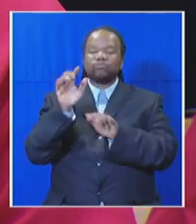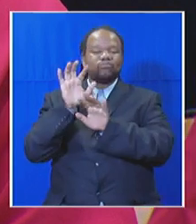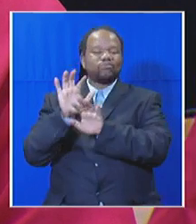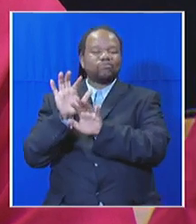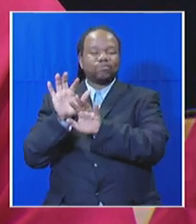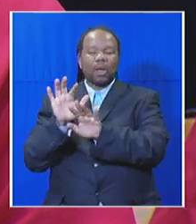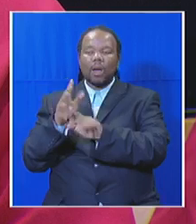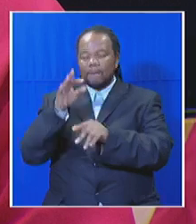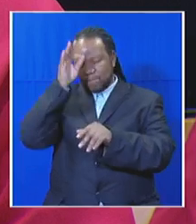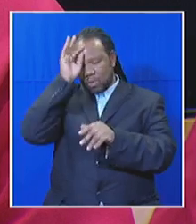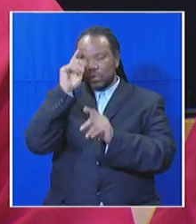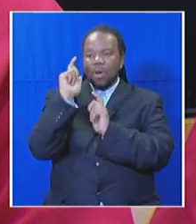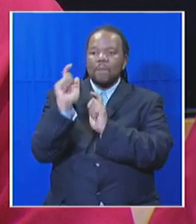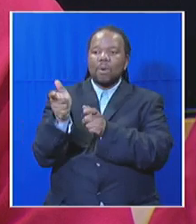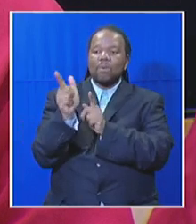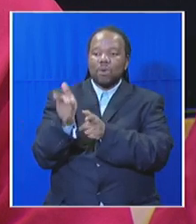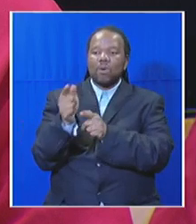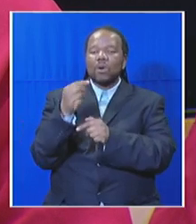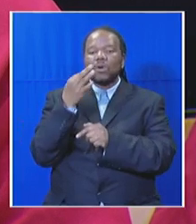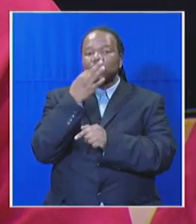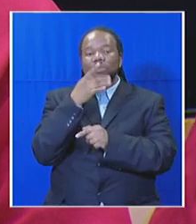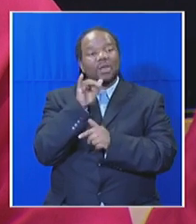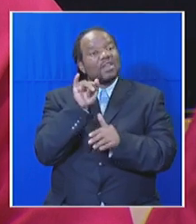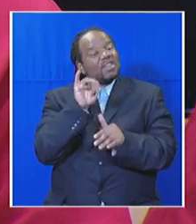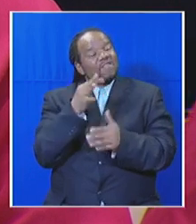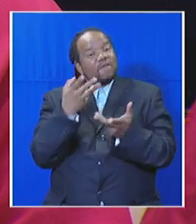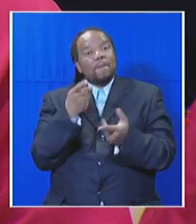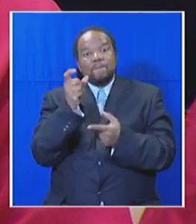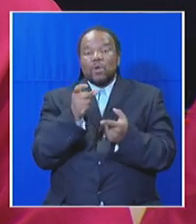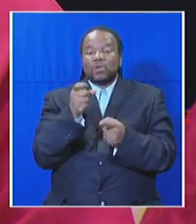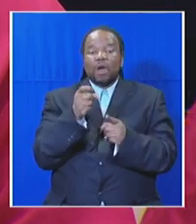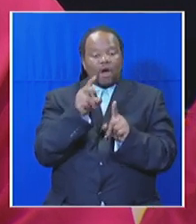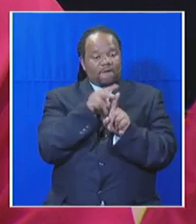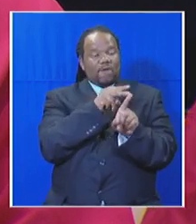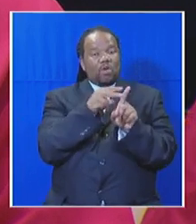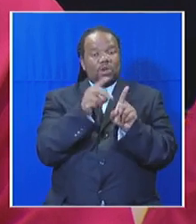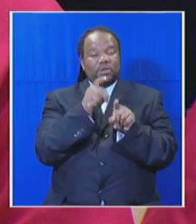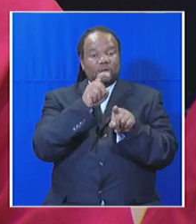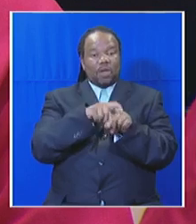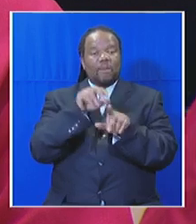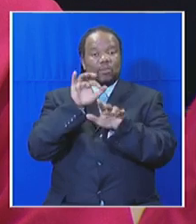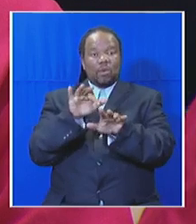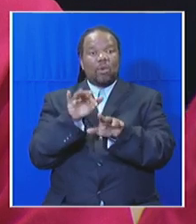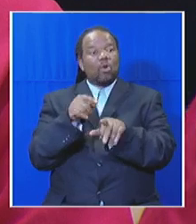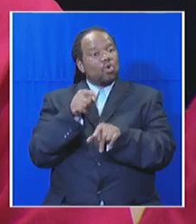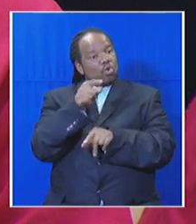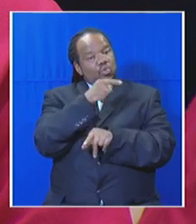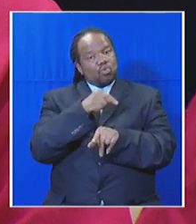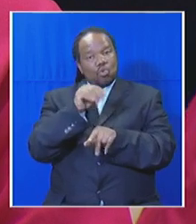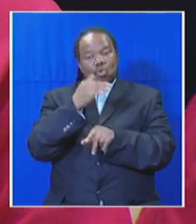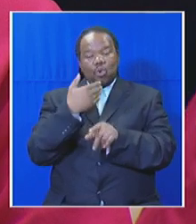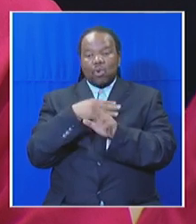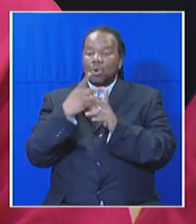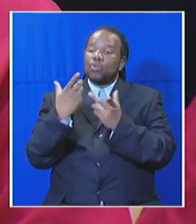services. You also said that if people resort to violence during strikes, you will be forced to revisit